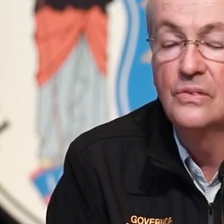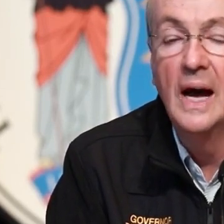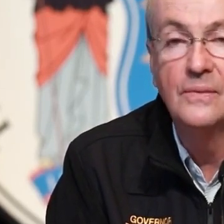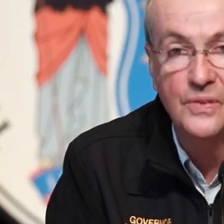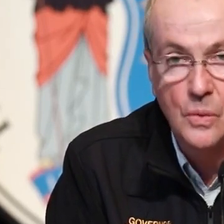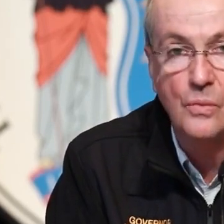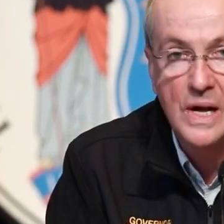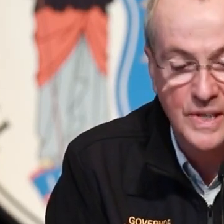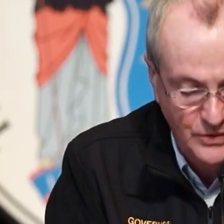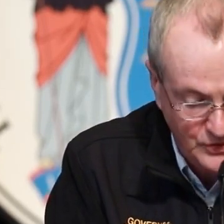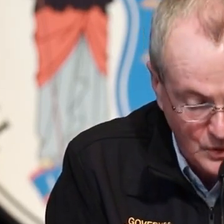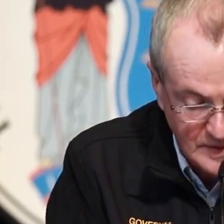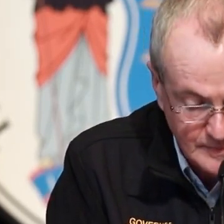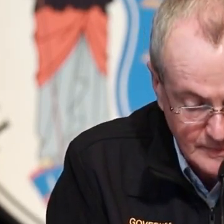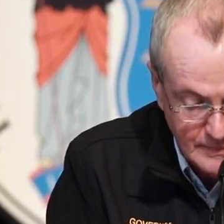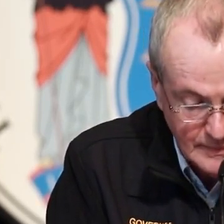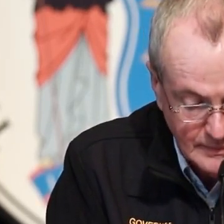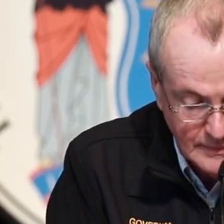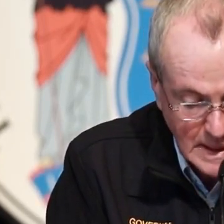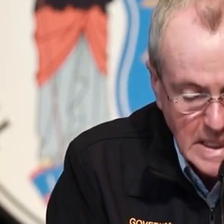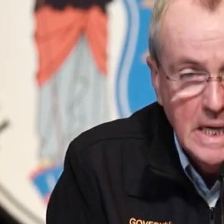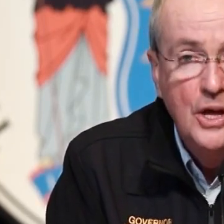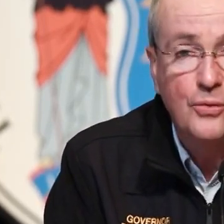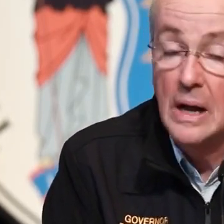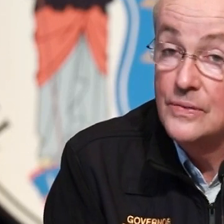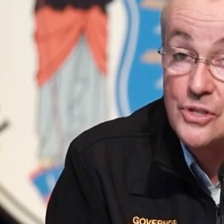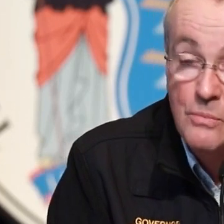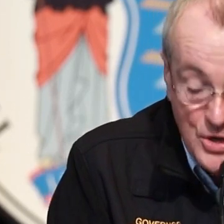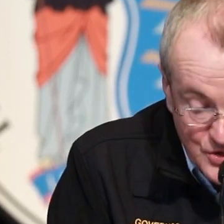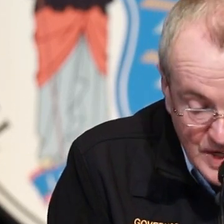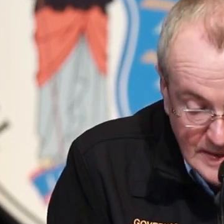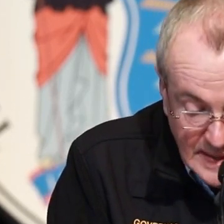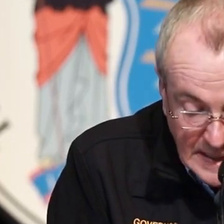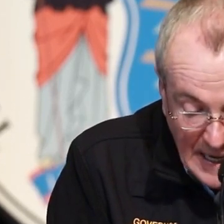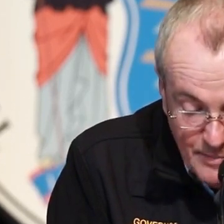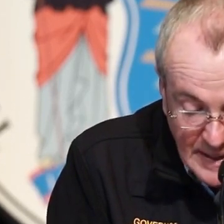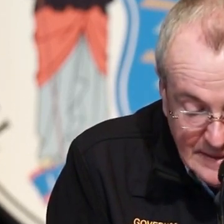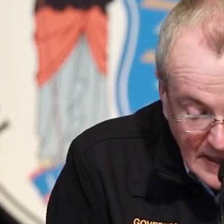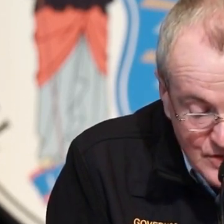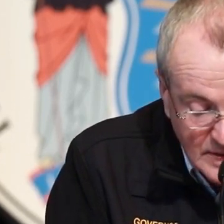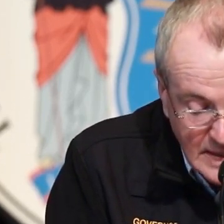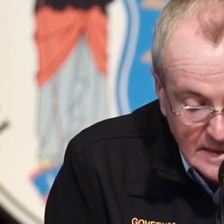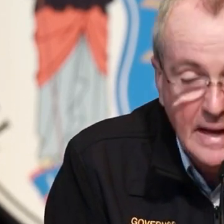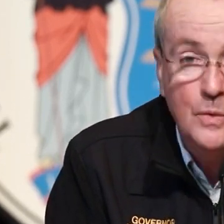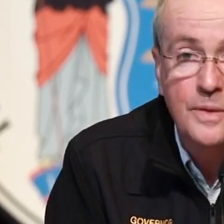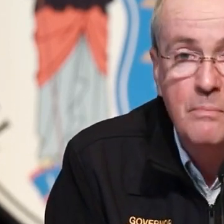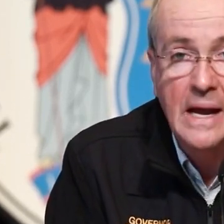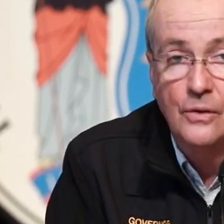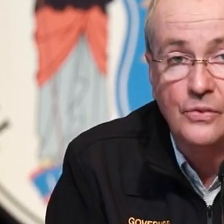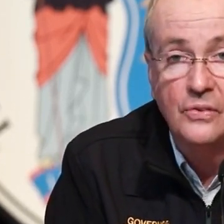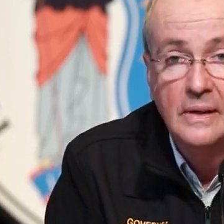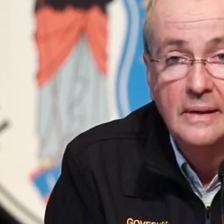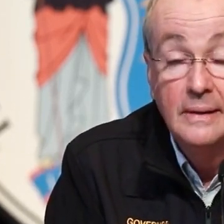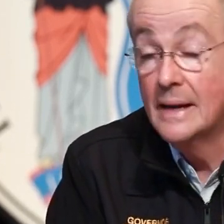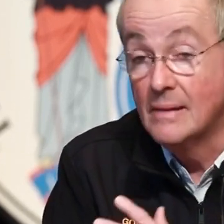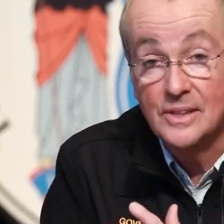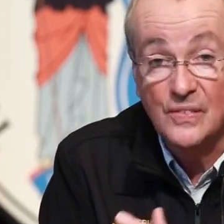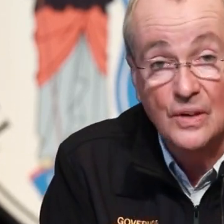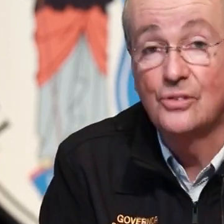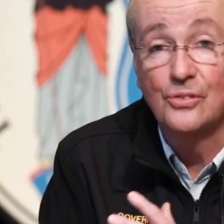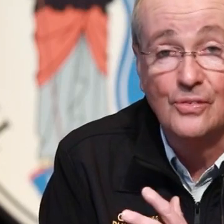please God, fewer residents to it. Throughout this emergency, I have been in constant contact with mayors